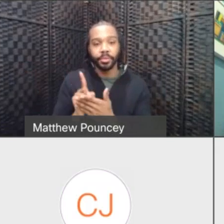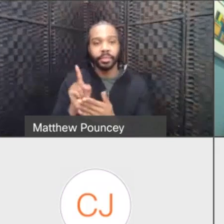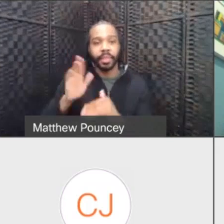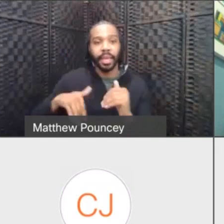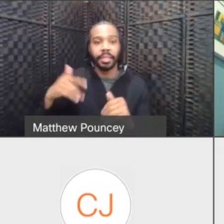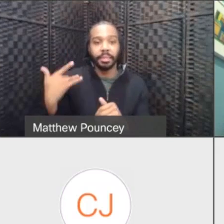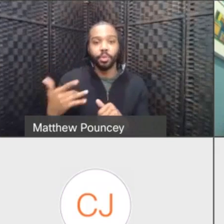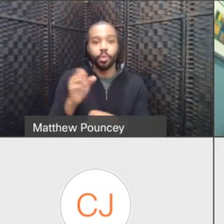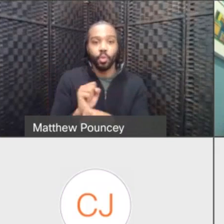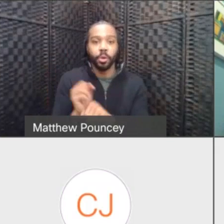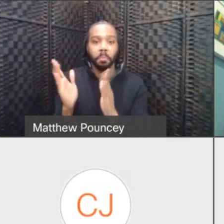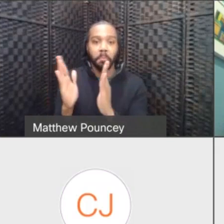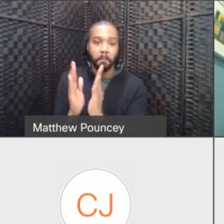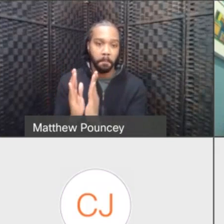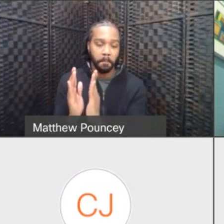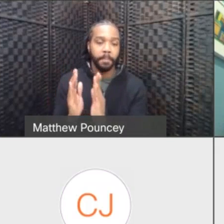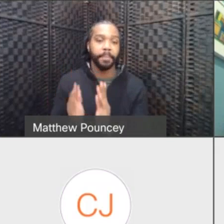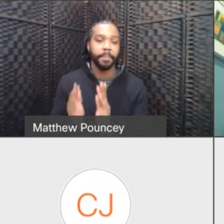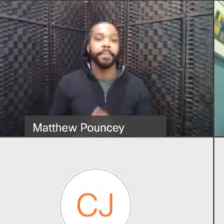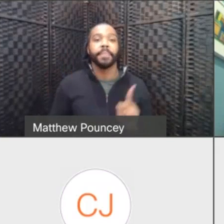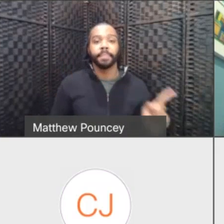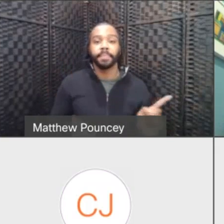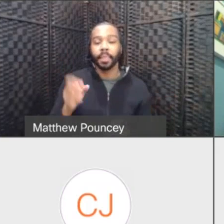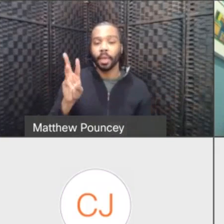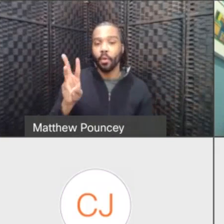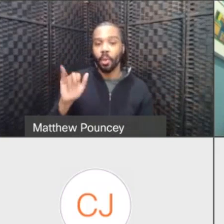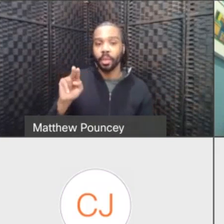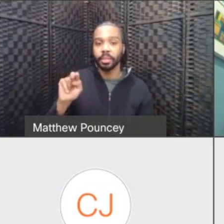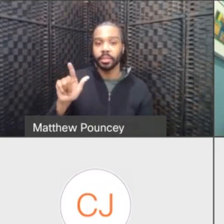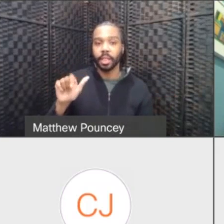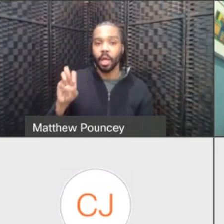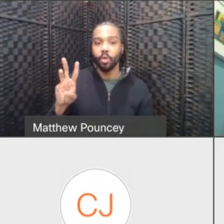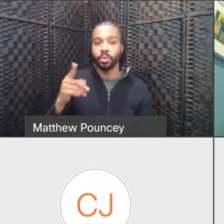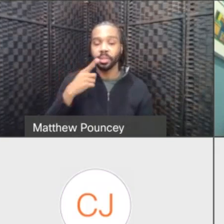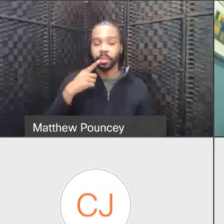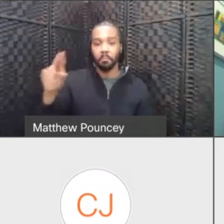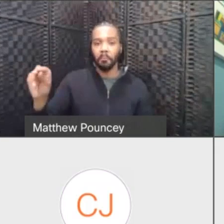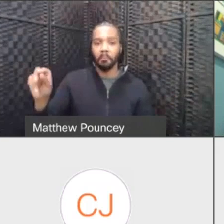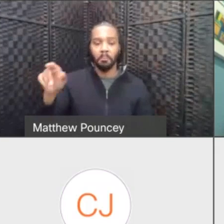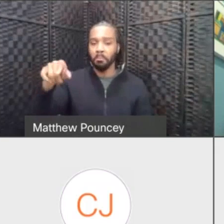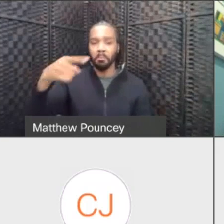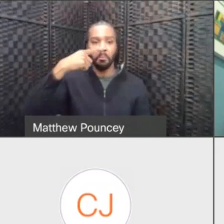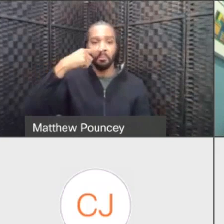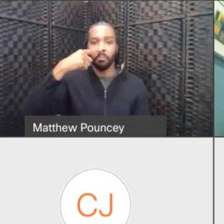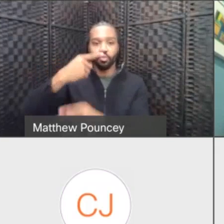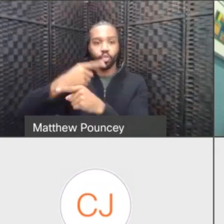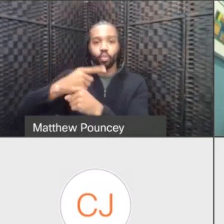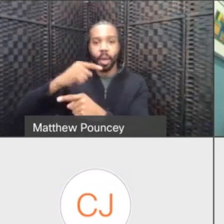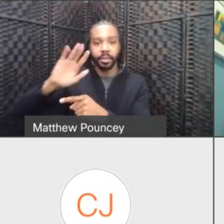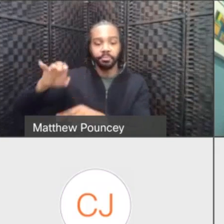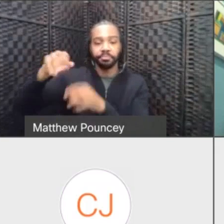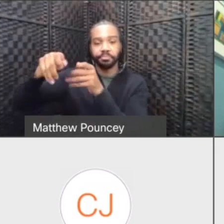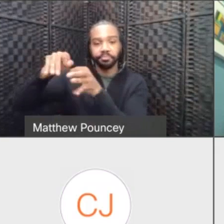No, that was correct, Director Reese, with regard to the explanation of why it wasn't